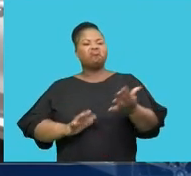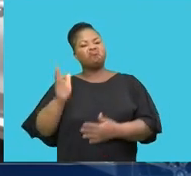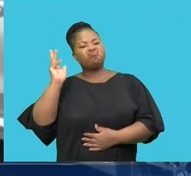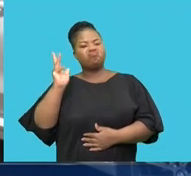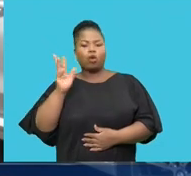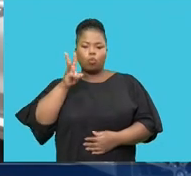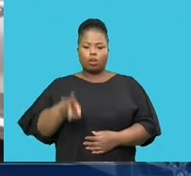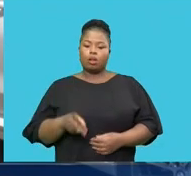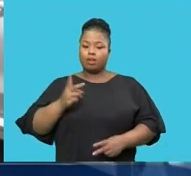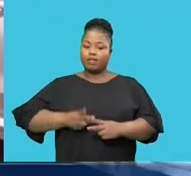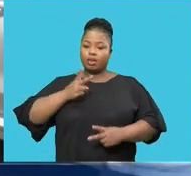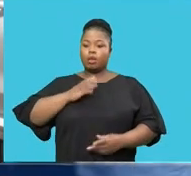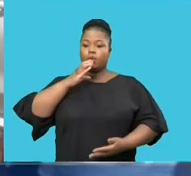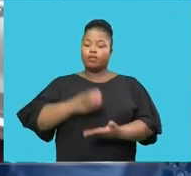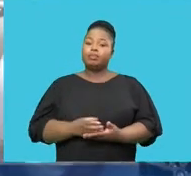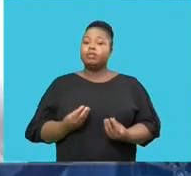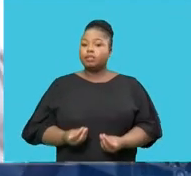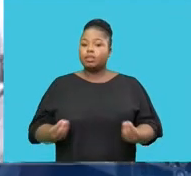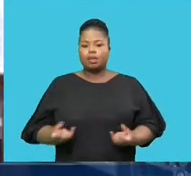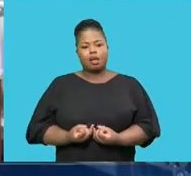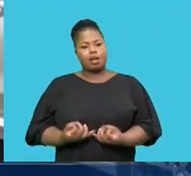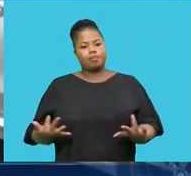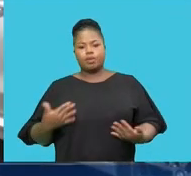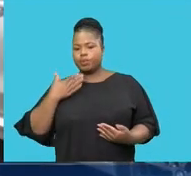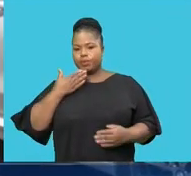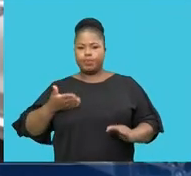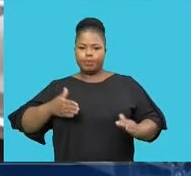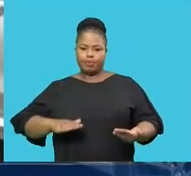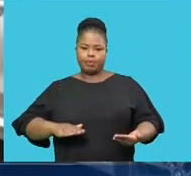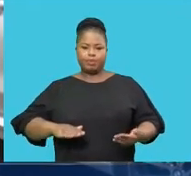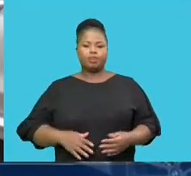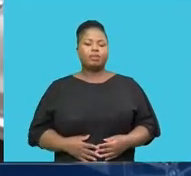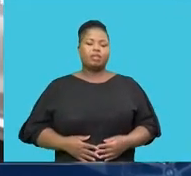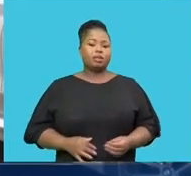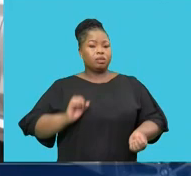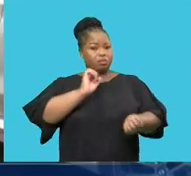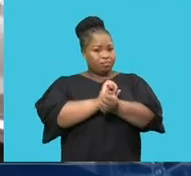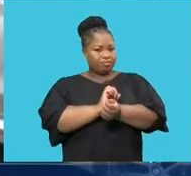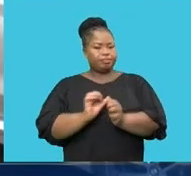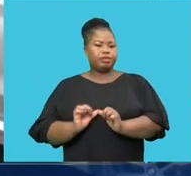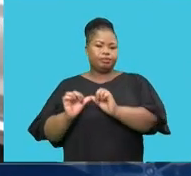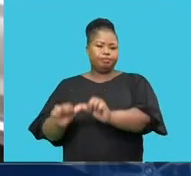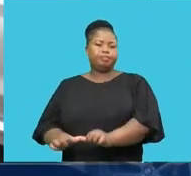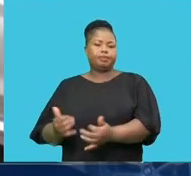final confirmations as to how many kids died in terms of the investigation and the arrests that are ongoing at